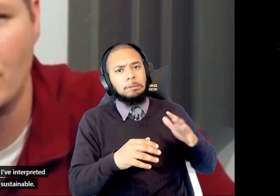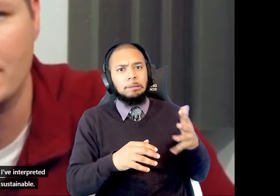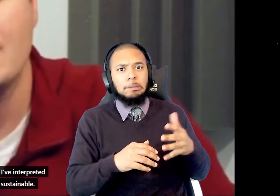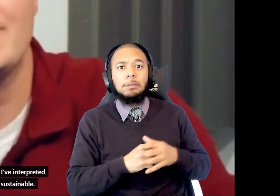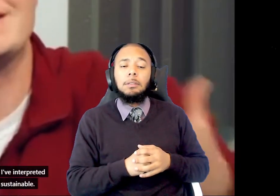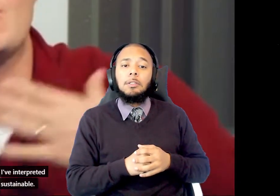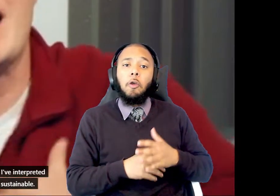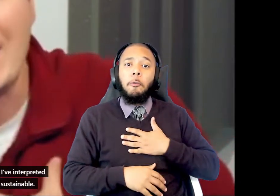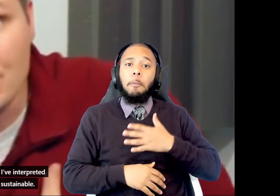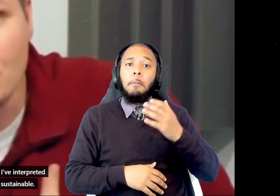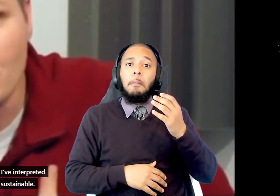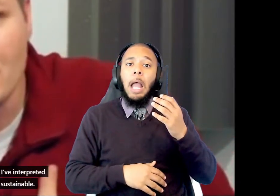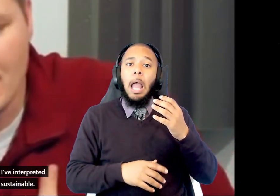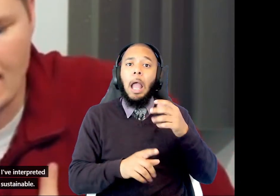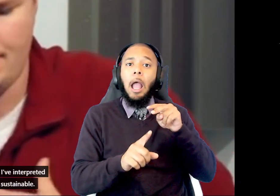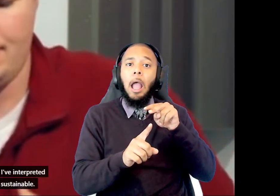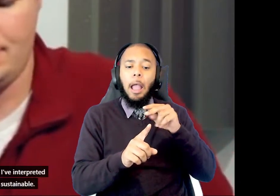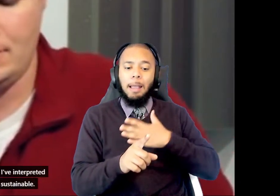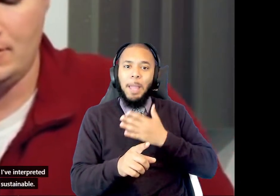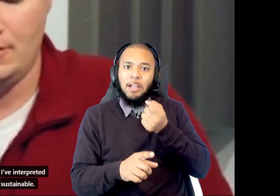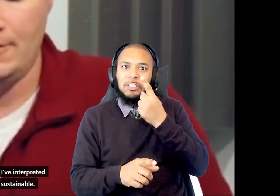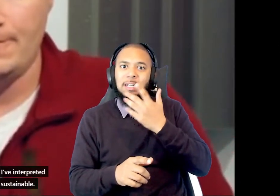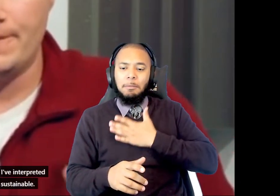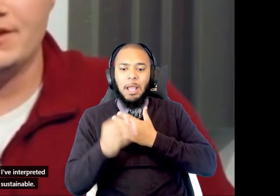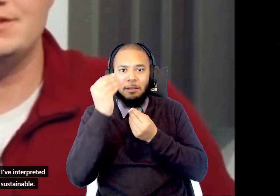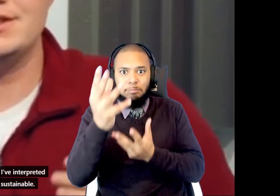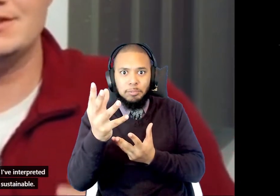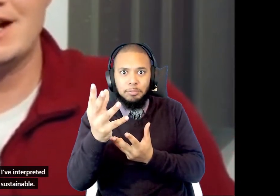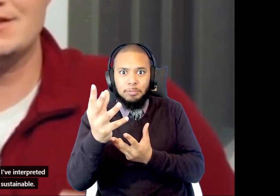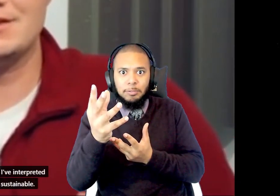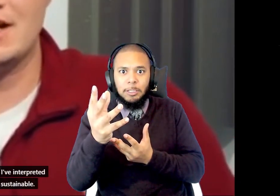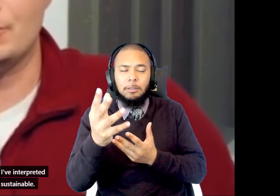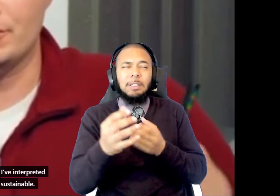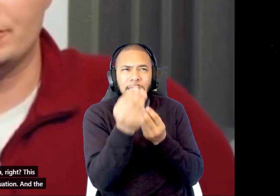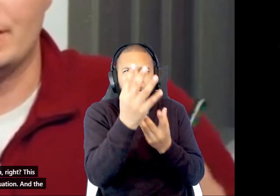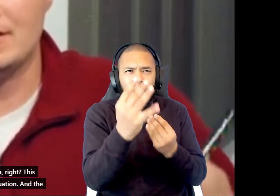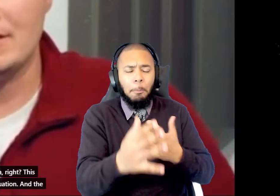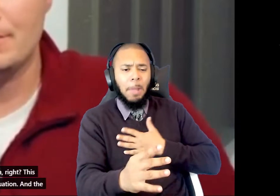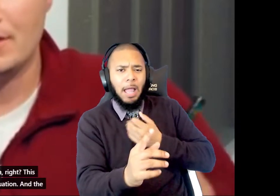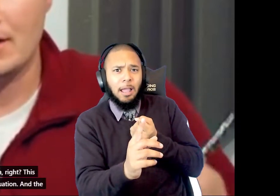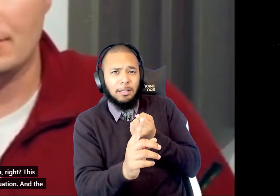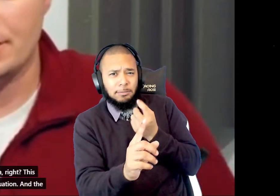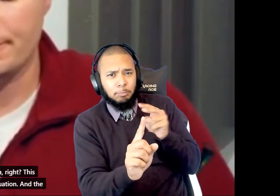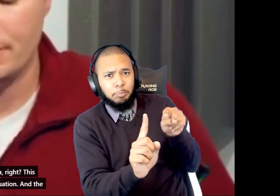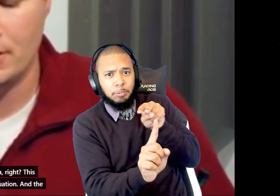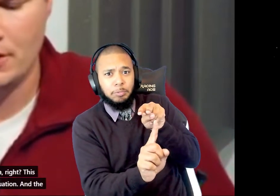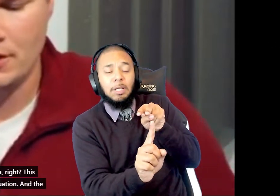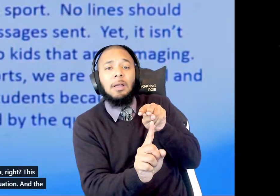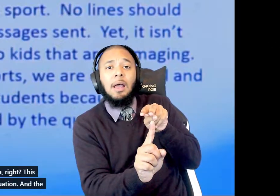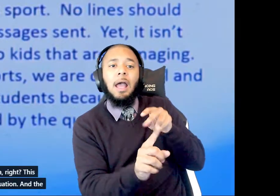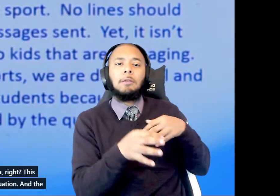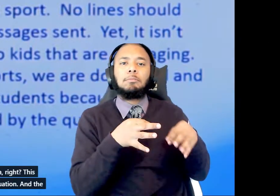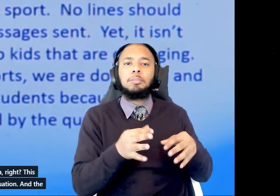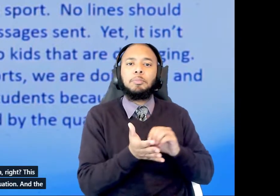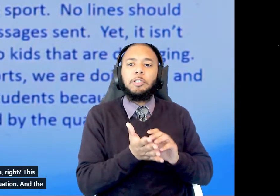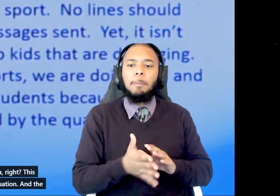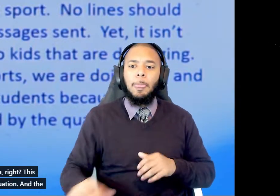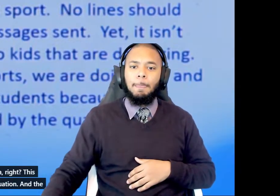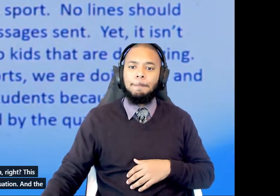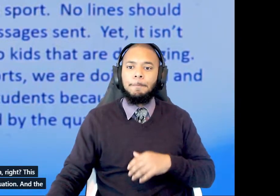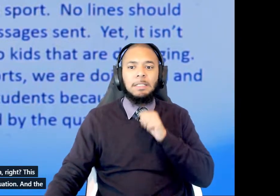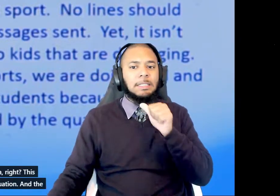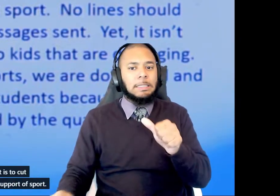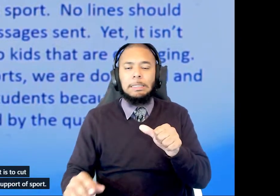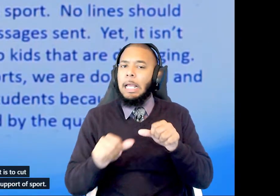That's my warrant. That's how I've interpreted the data. This is not sustainable. This is my deep data, right? This is not a